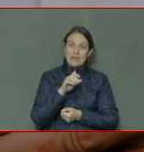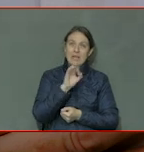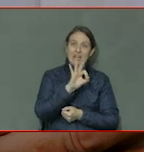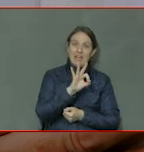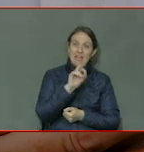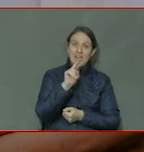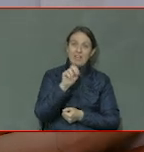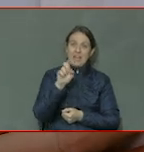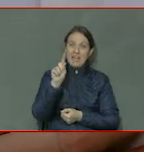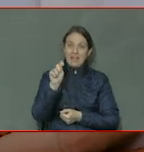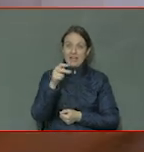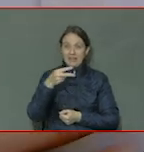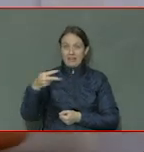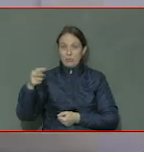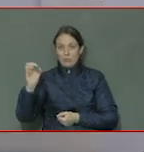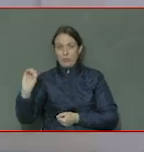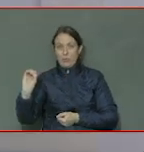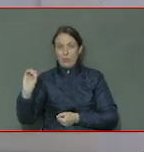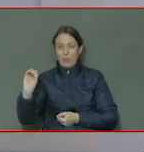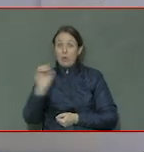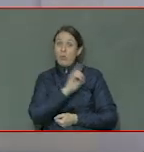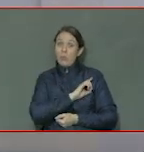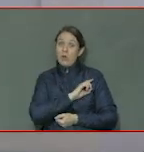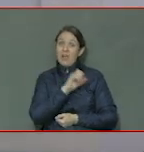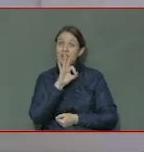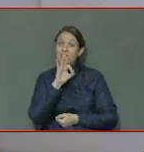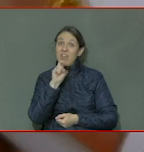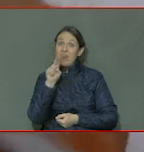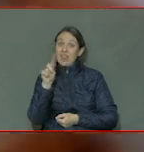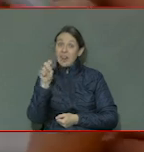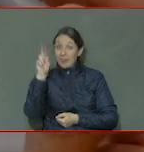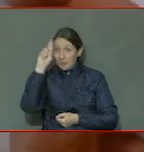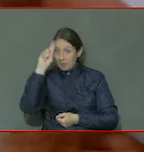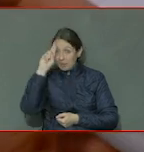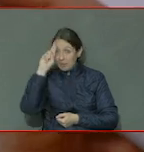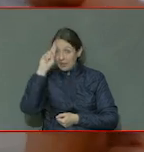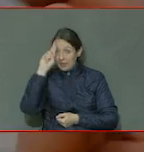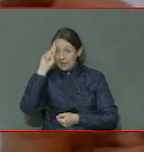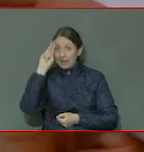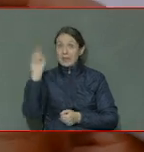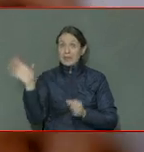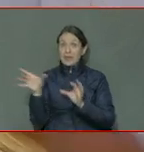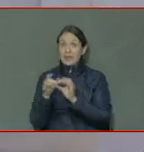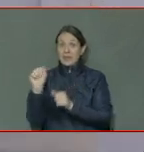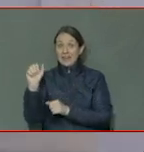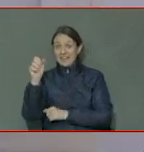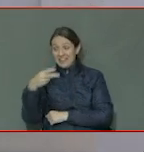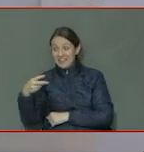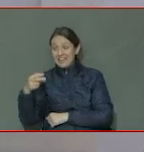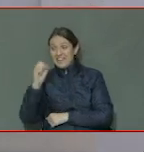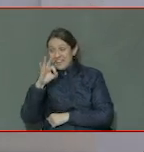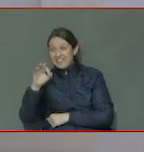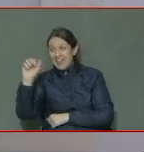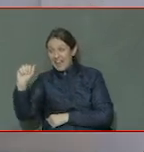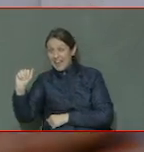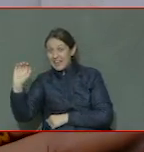net equals 0 because F net are directly proportional to A. So if A is 0, F net must